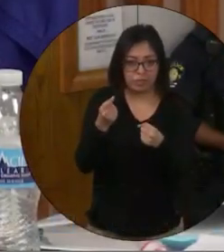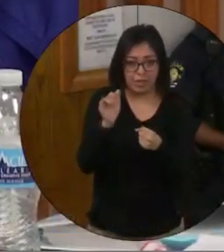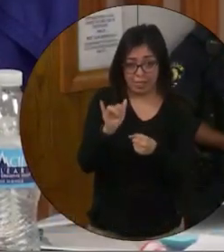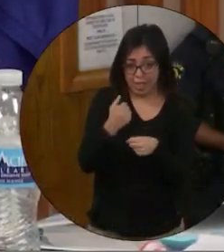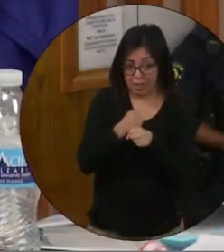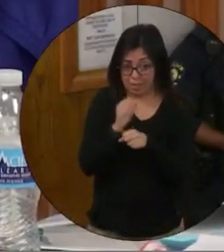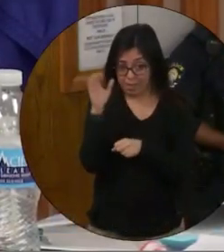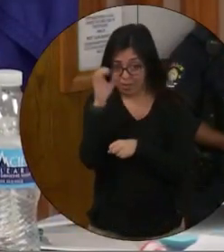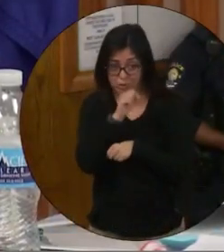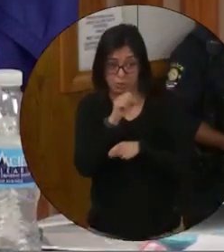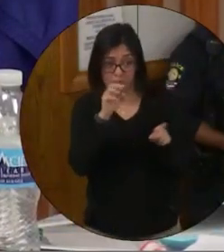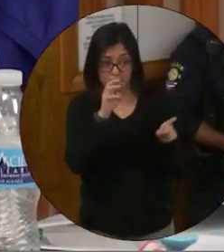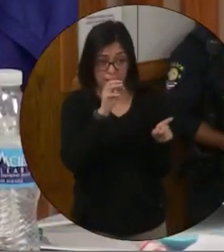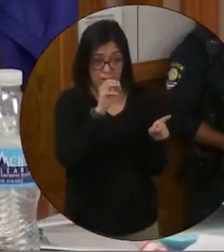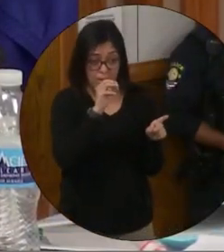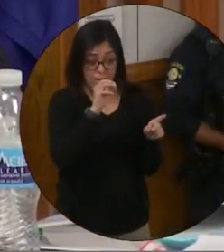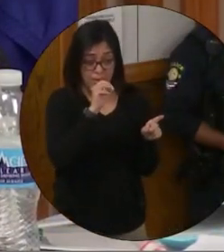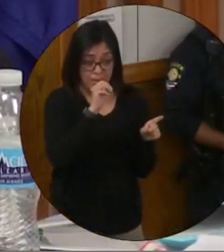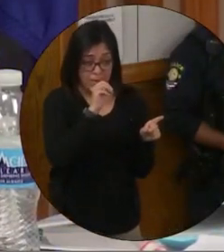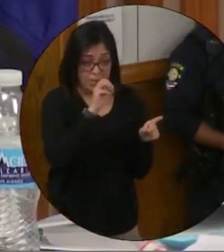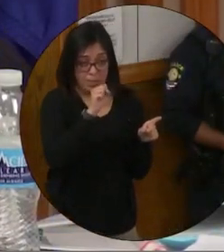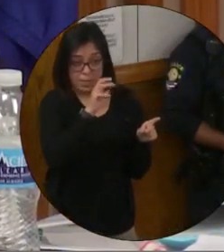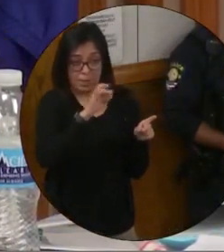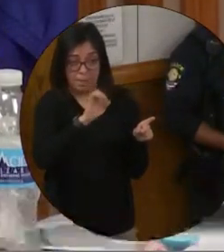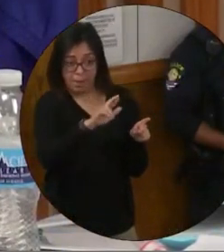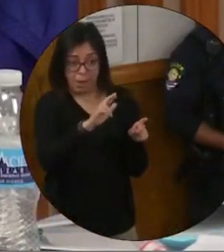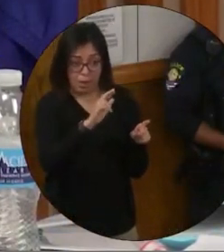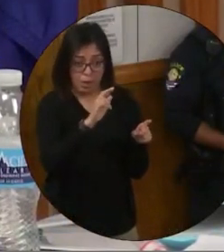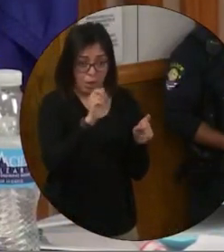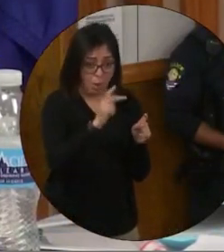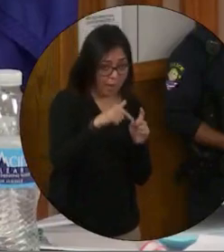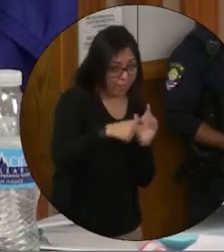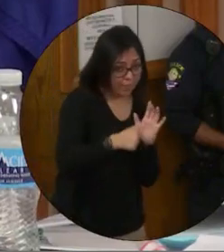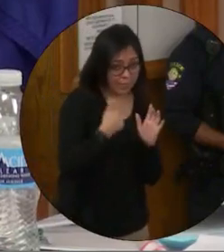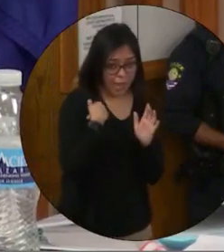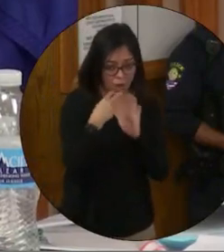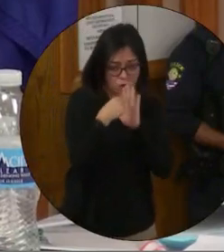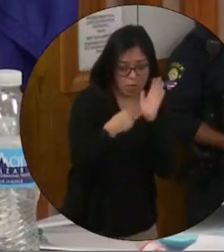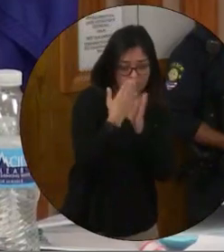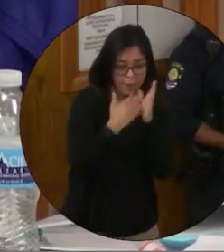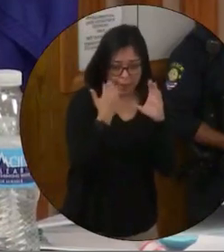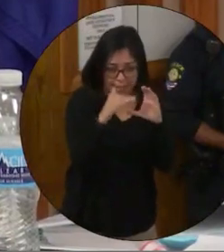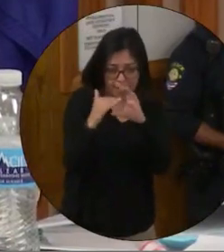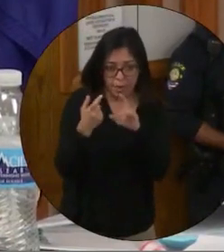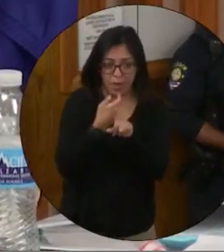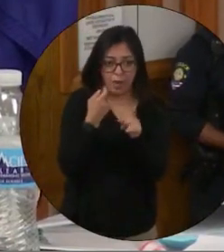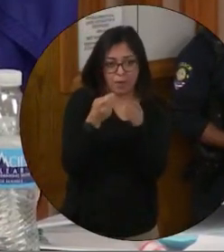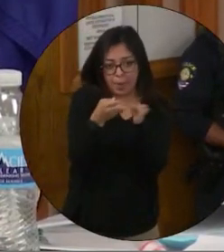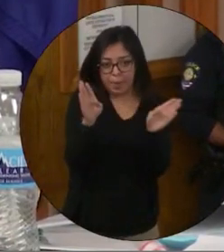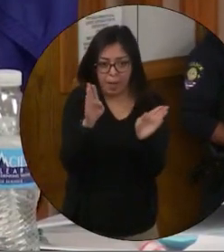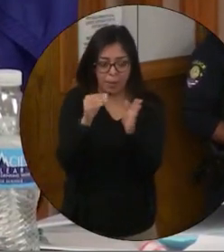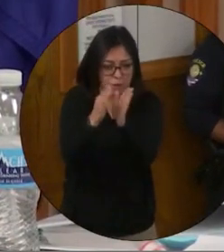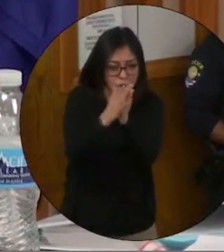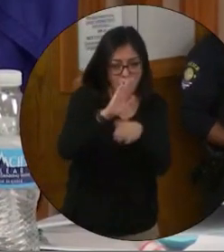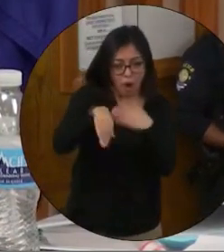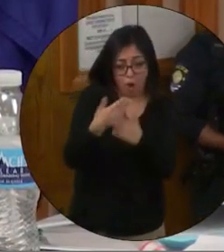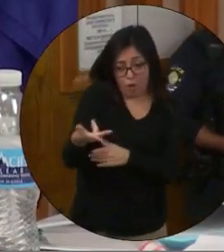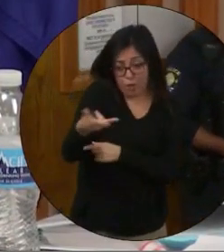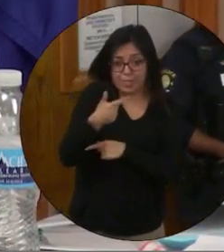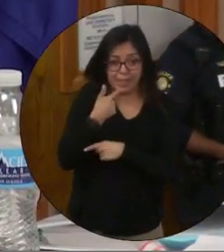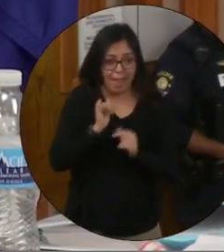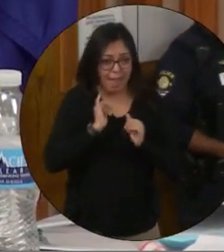I'm assuming Mary Miller, like, okay this item. I read some of the emails from the public records request, and all 3 trustees said,